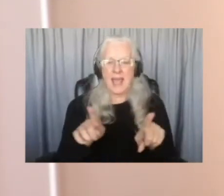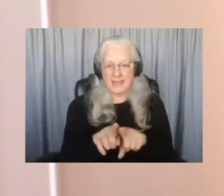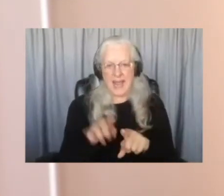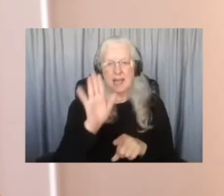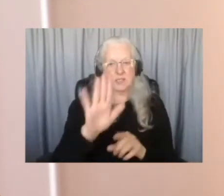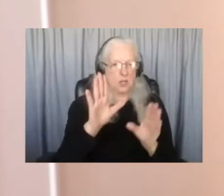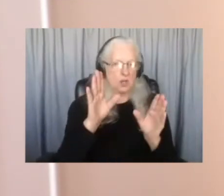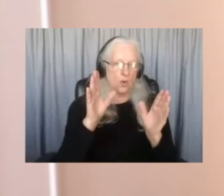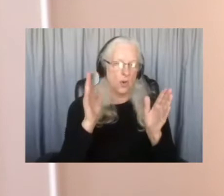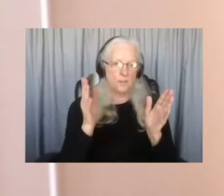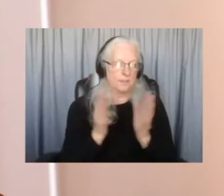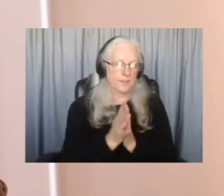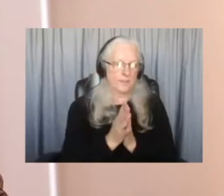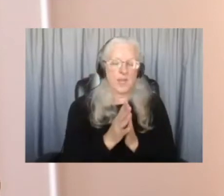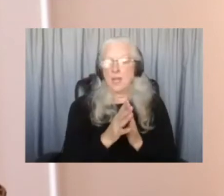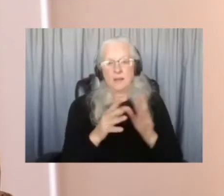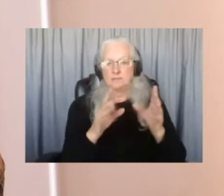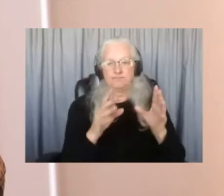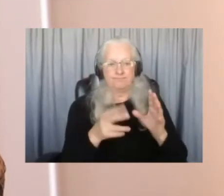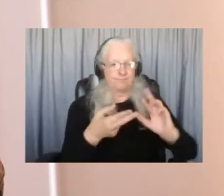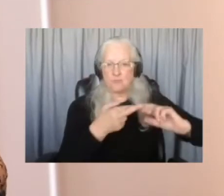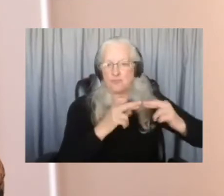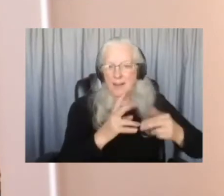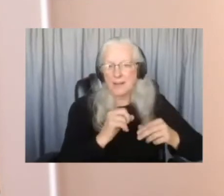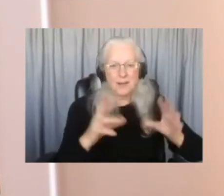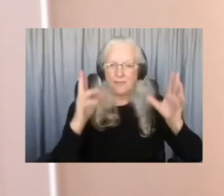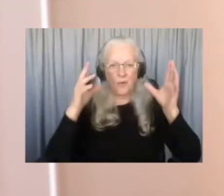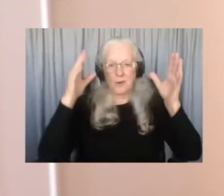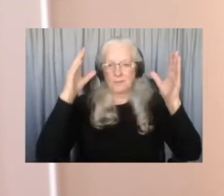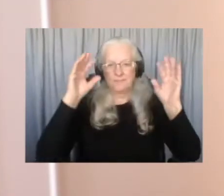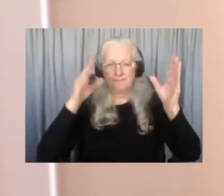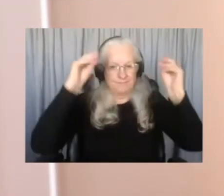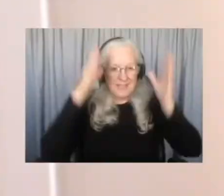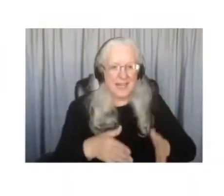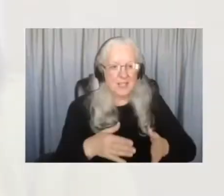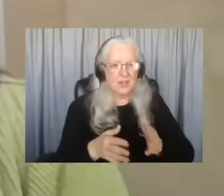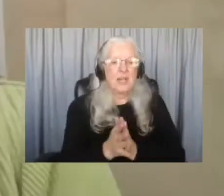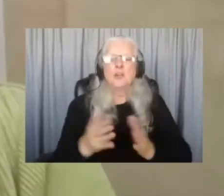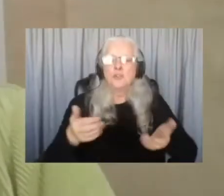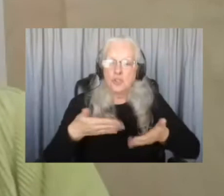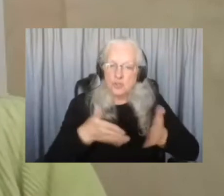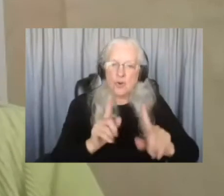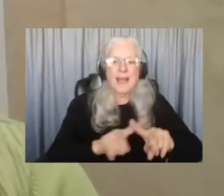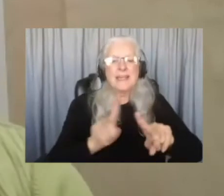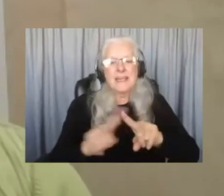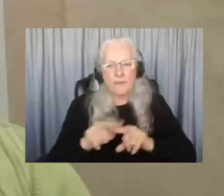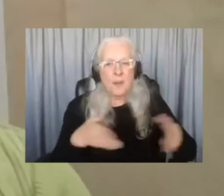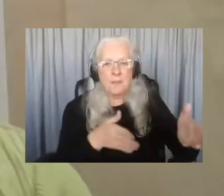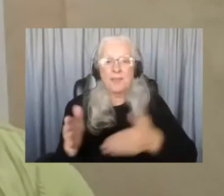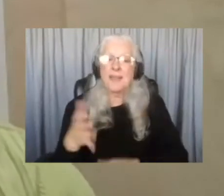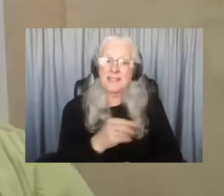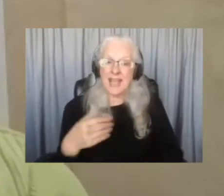relative, whoever, to try different methods and have fun. CZ,